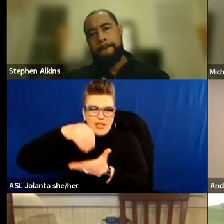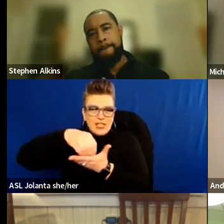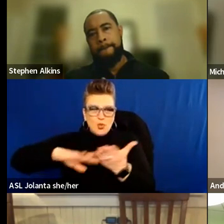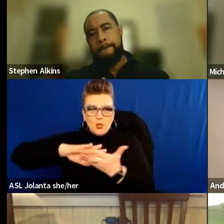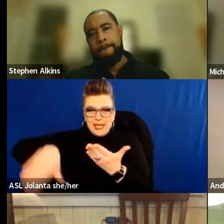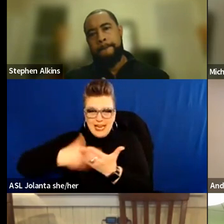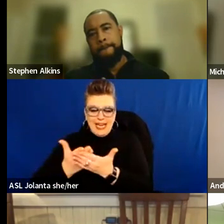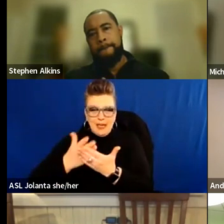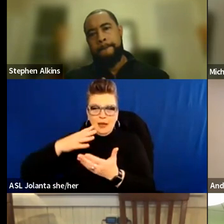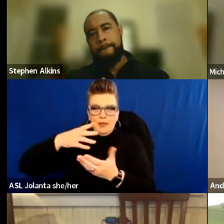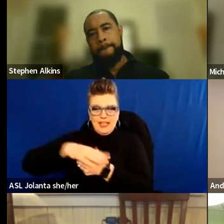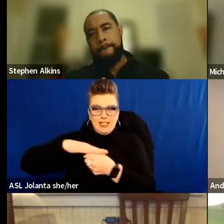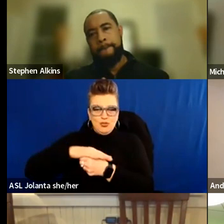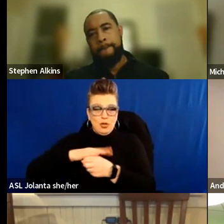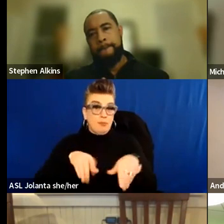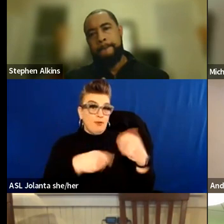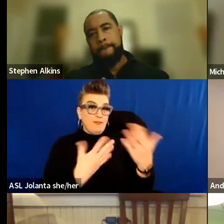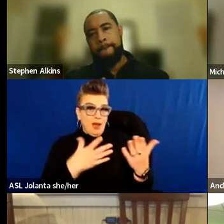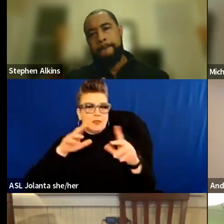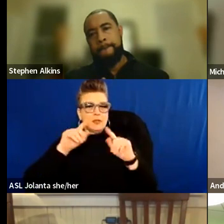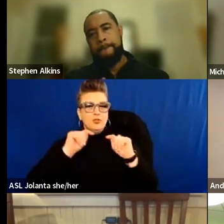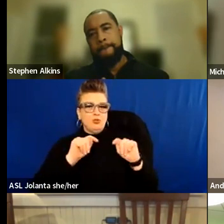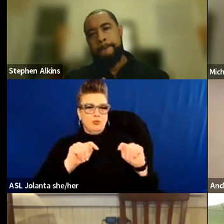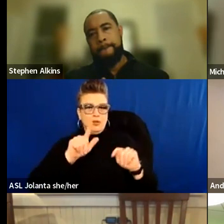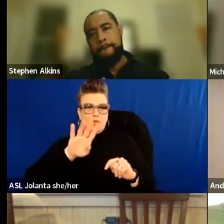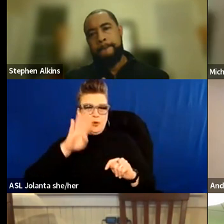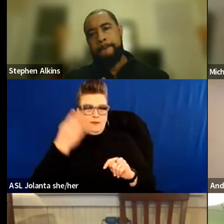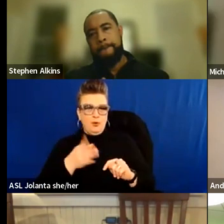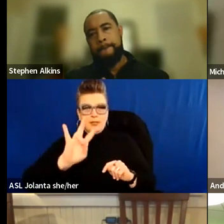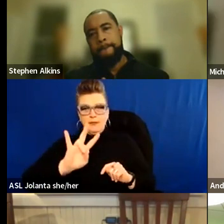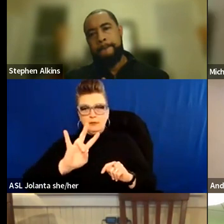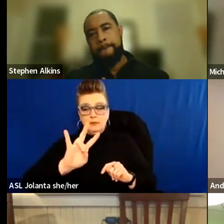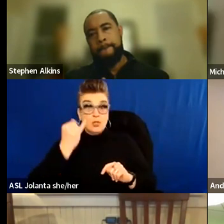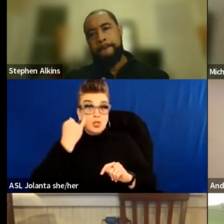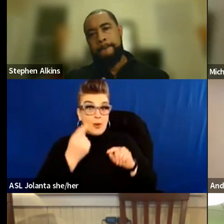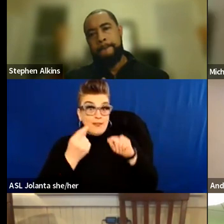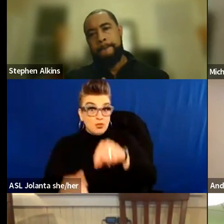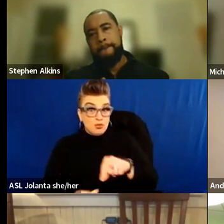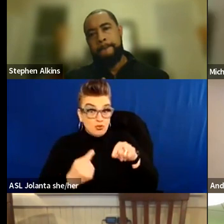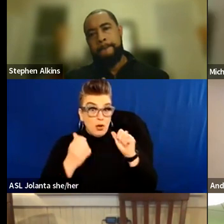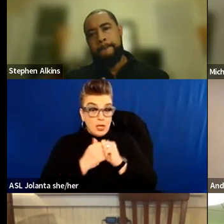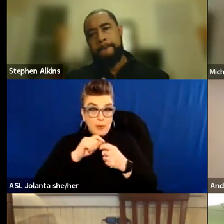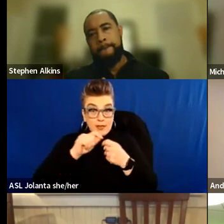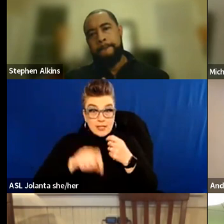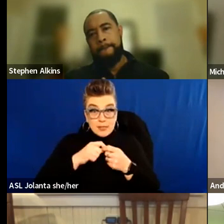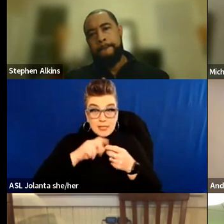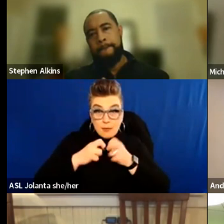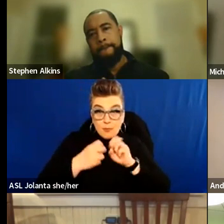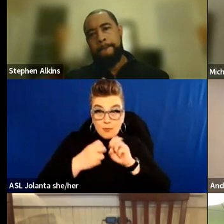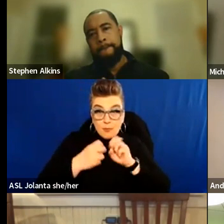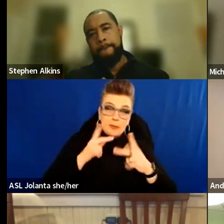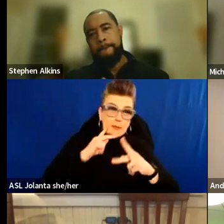them access to 24 7 tutoring so they have to bring a if they have they're struggling with a specific problem in math